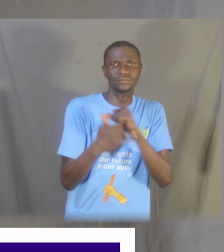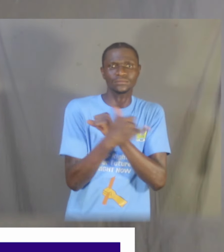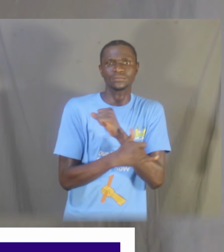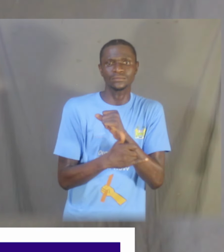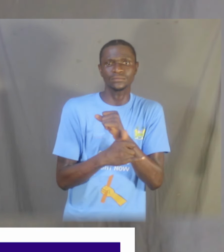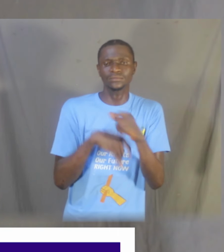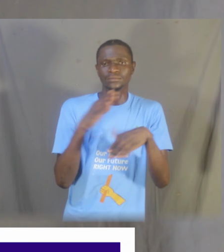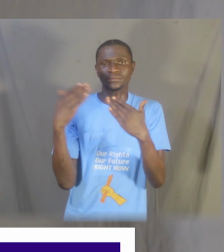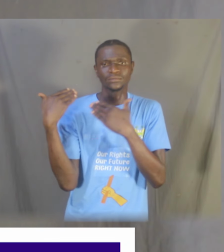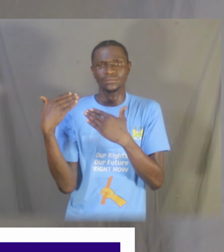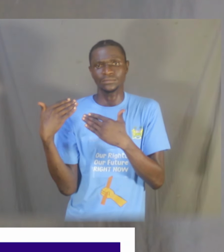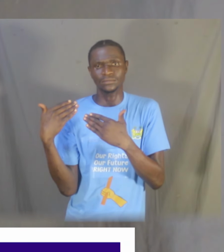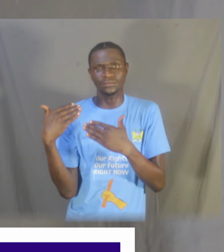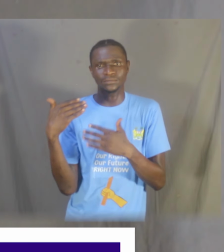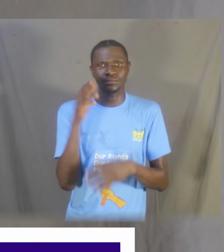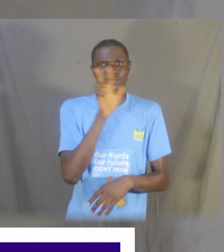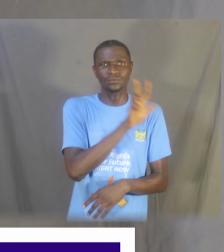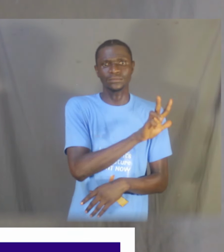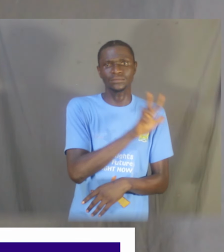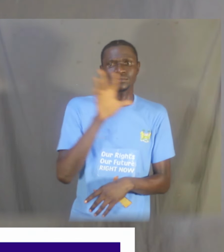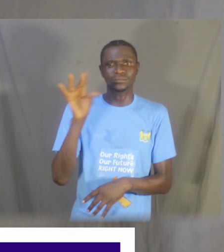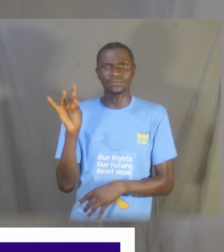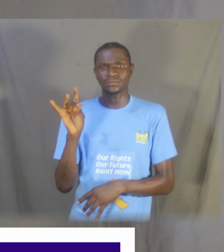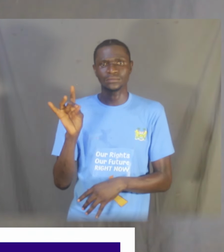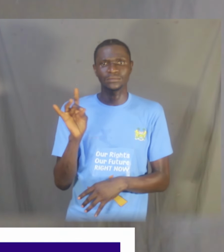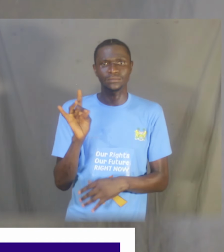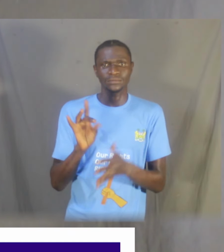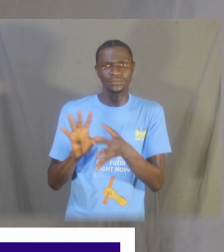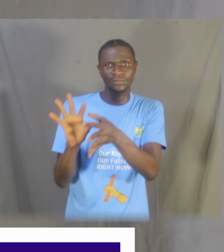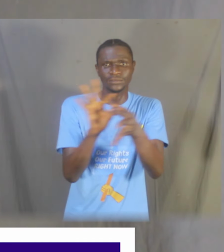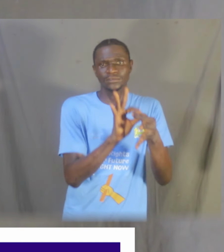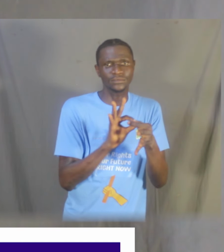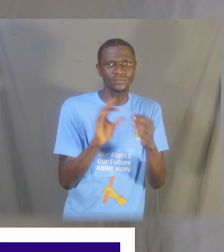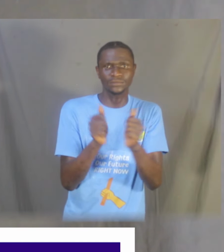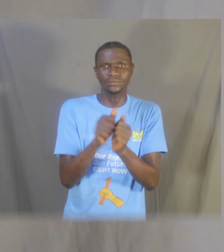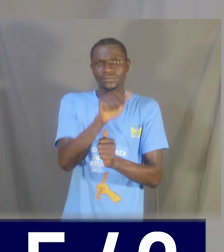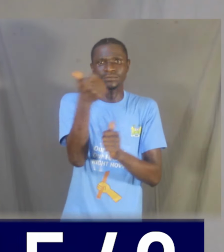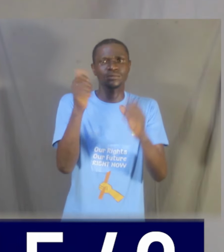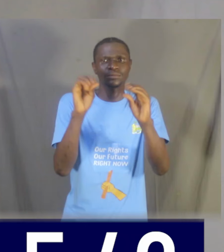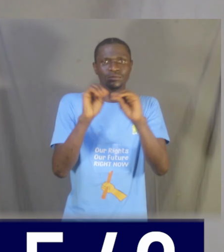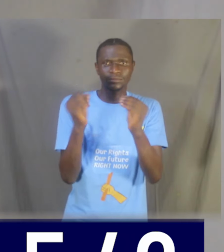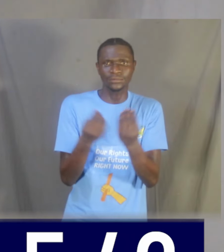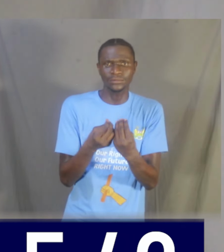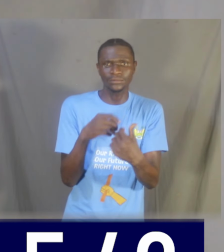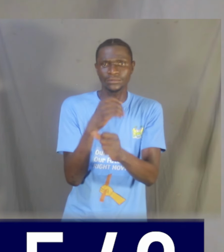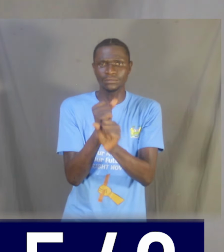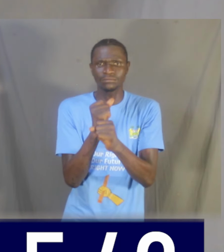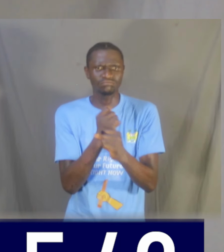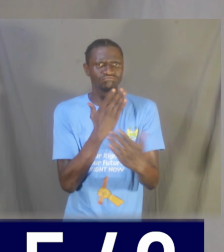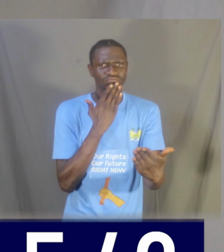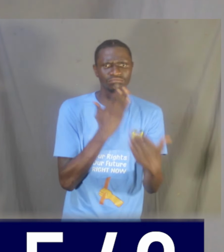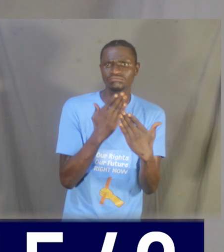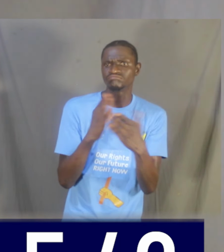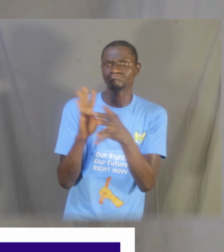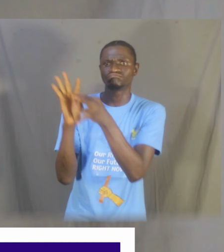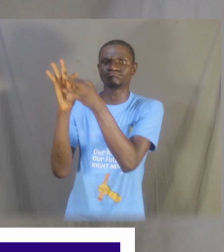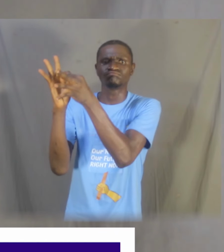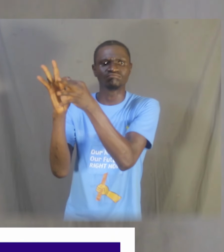Depository. Designates the General Secretary of the UN as the depository of the Convention. Article 42.